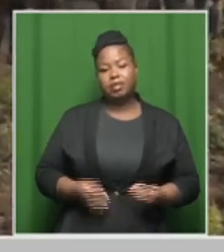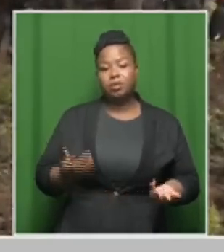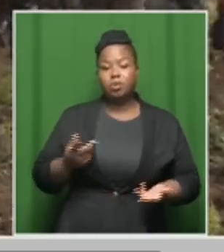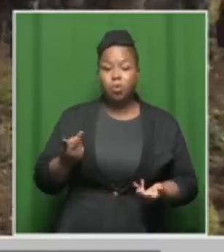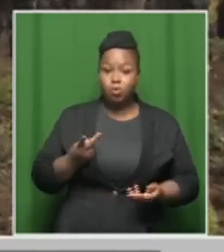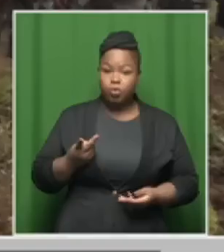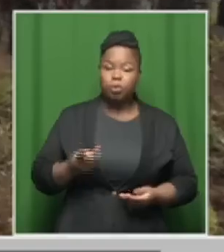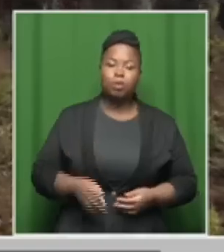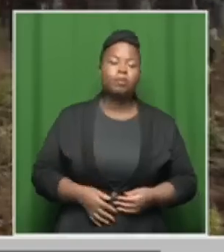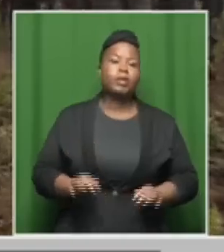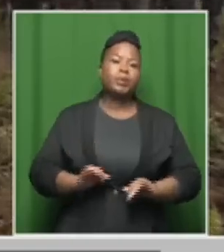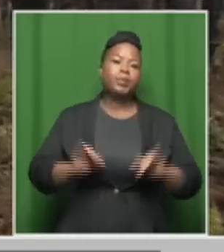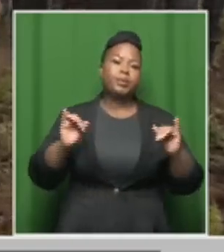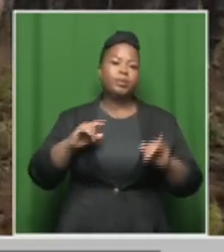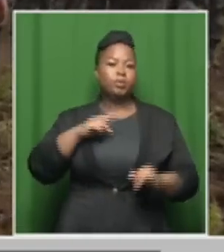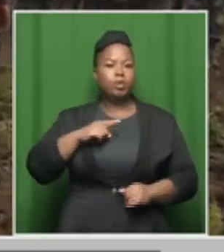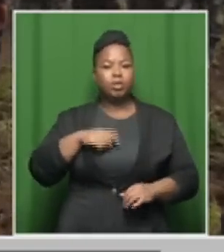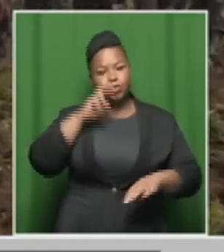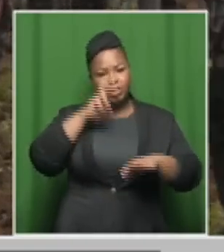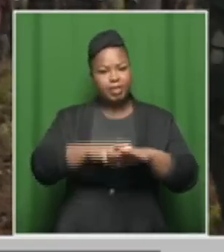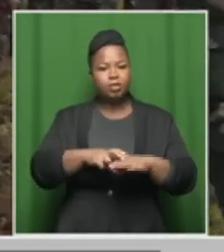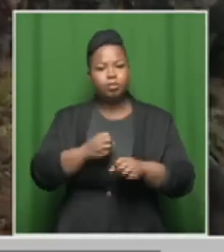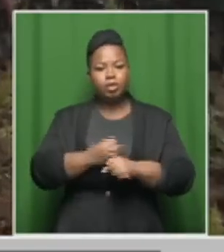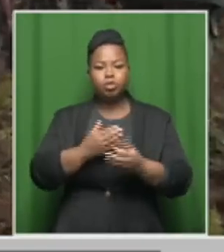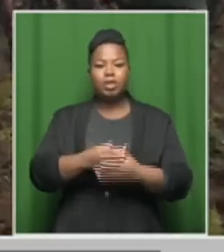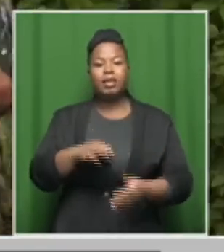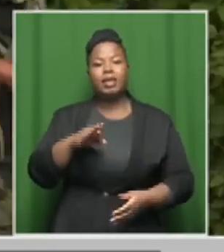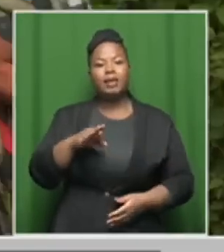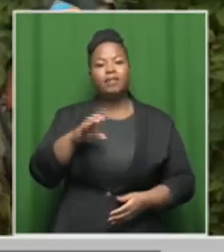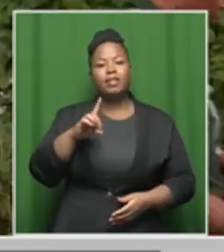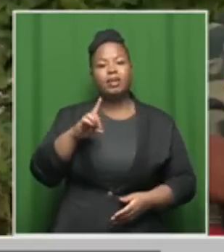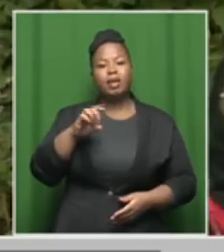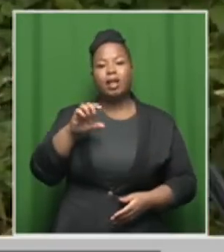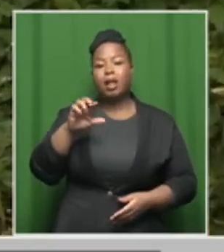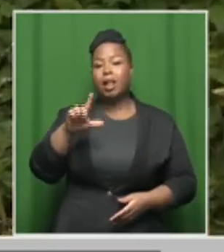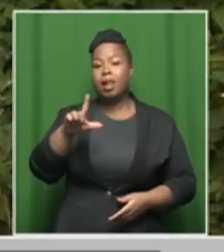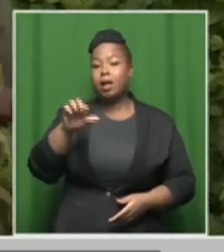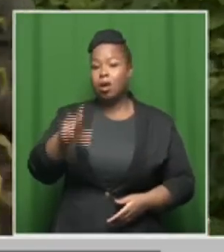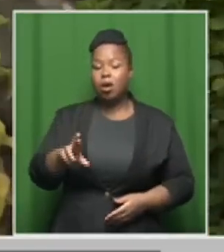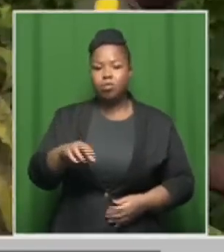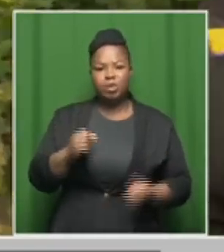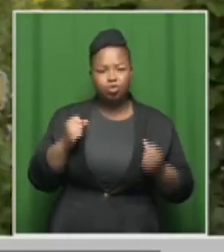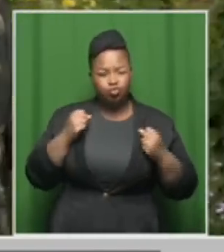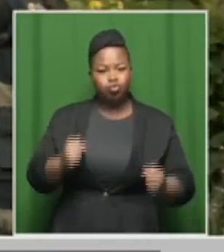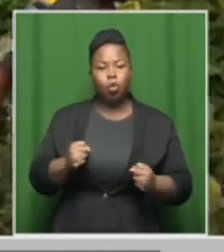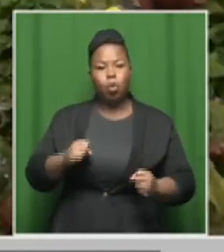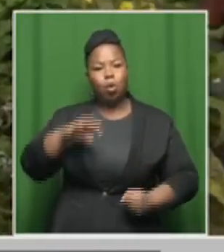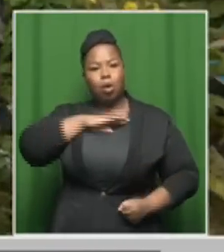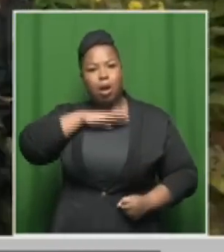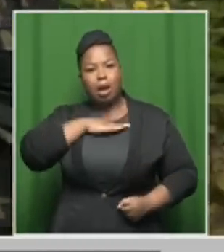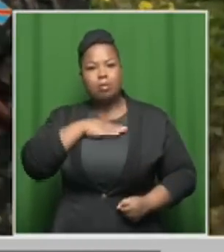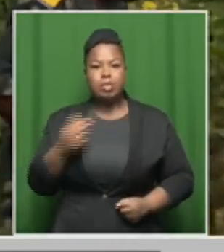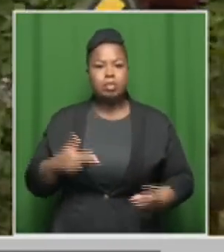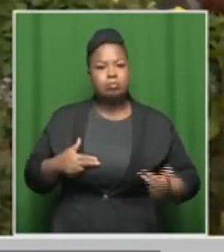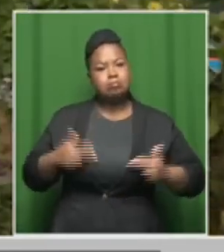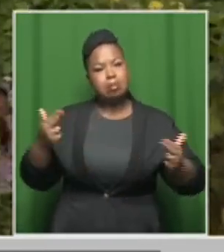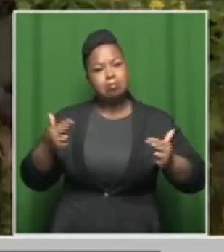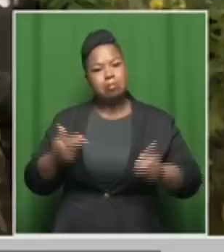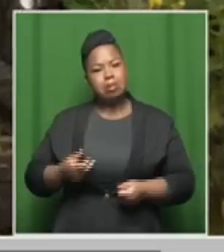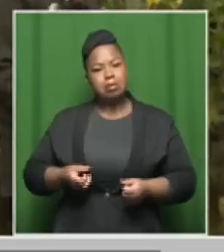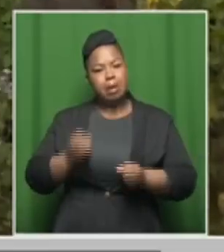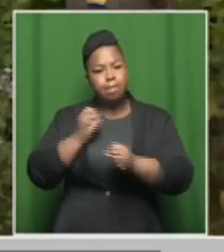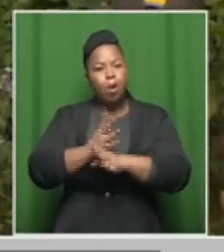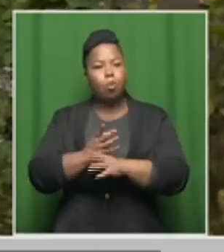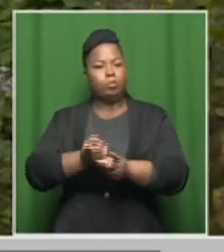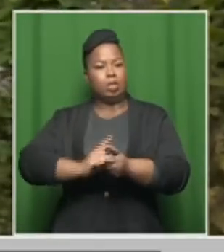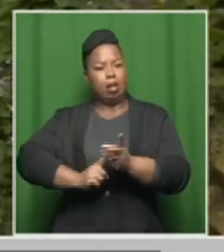to that is you need to disarm the FDLR, because whether they are a strong military force or not, that's not important, because it provides an excuse